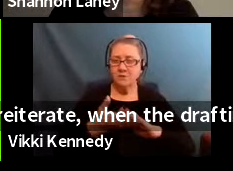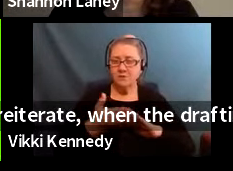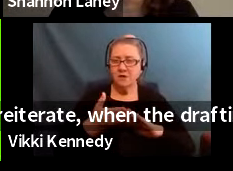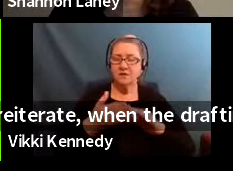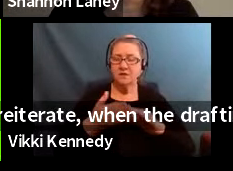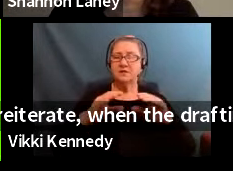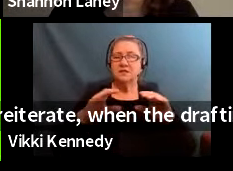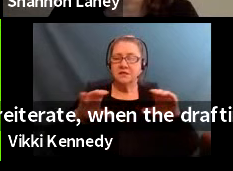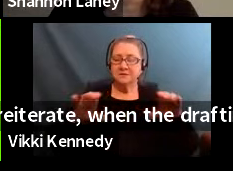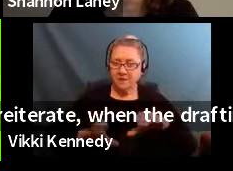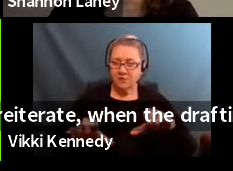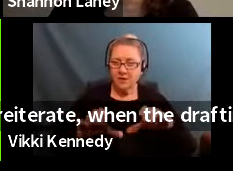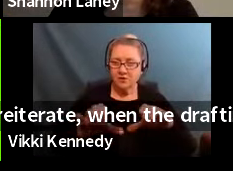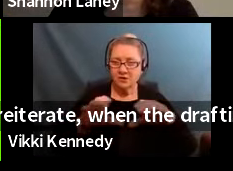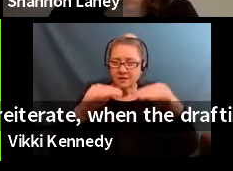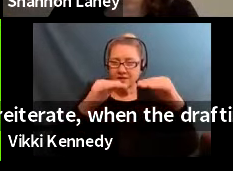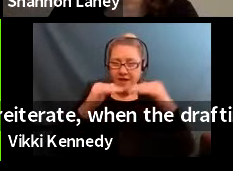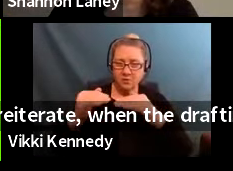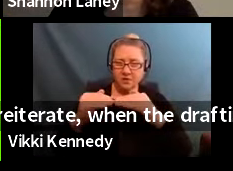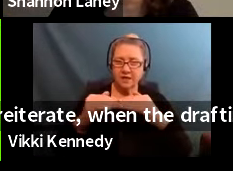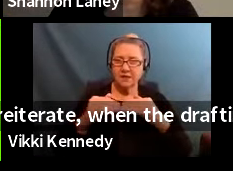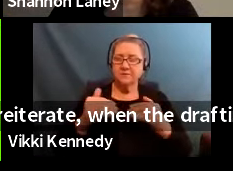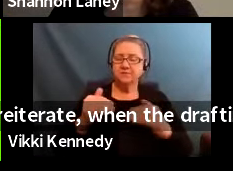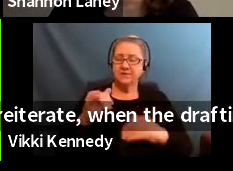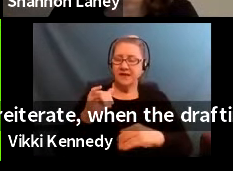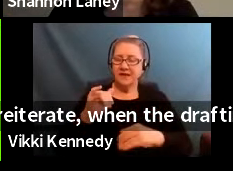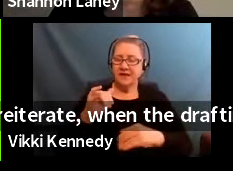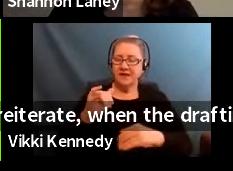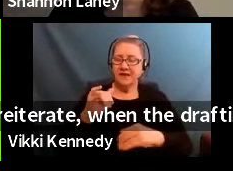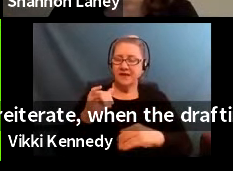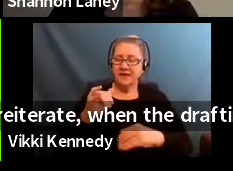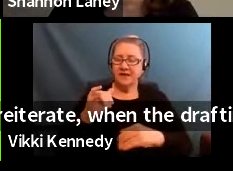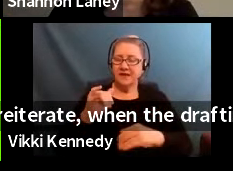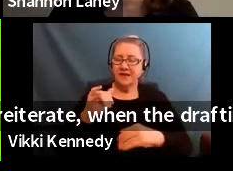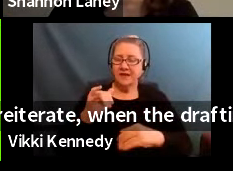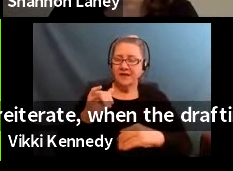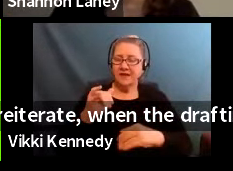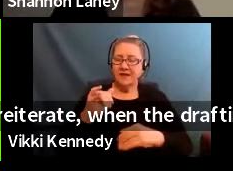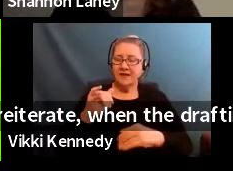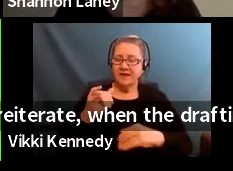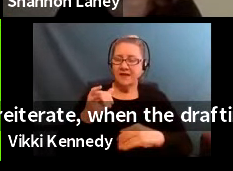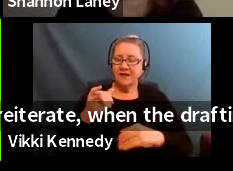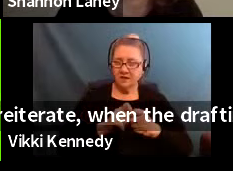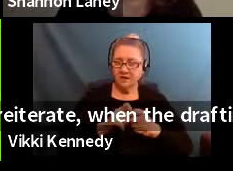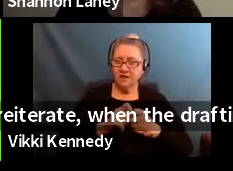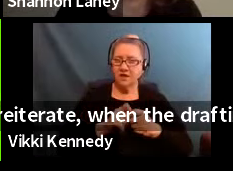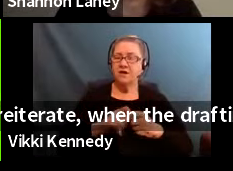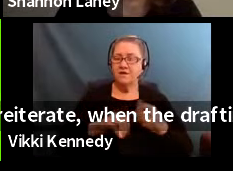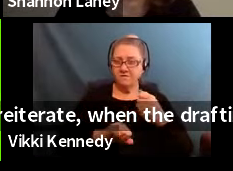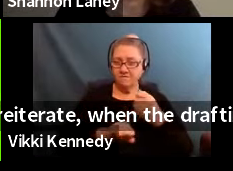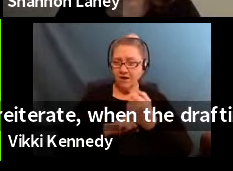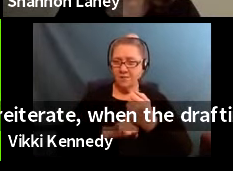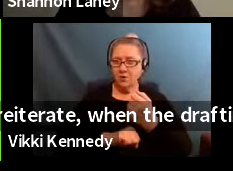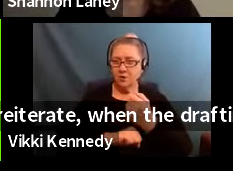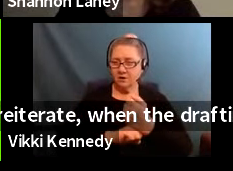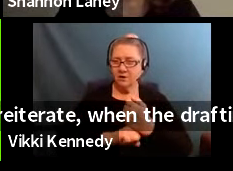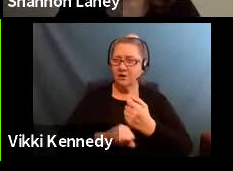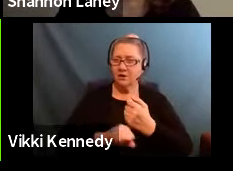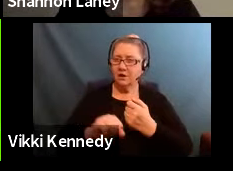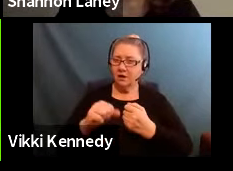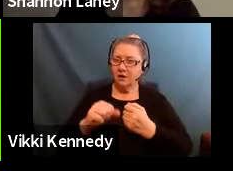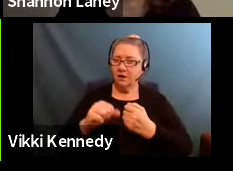that sector framework, and particularly when we look at the prioritization of, for